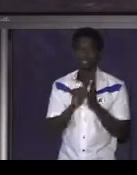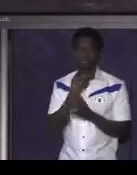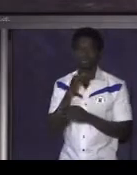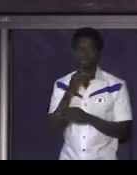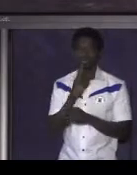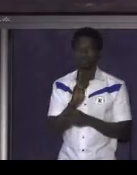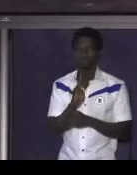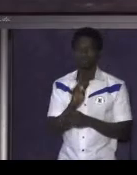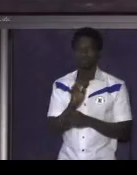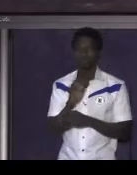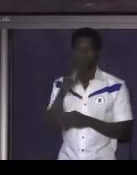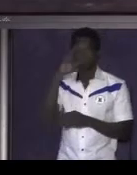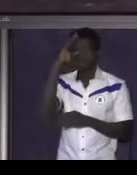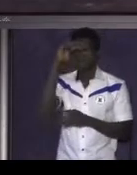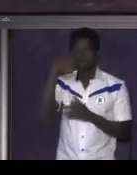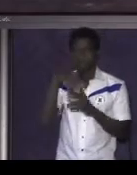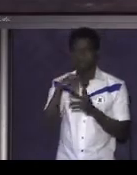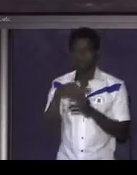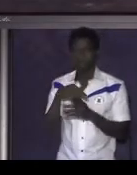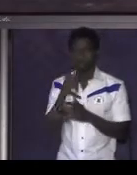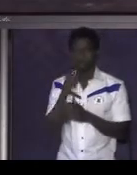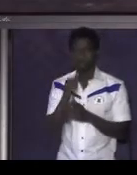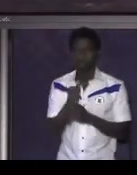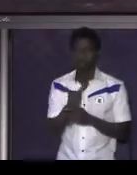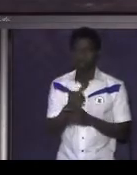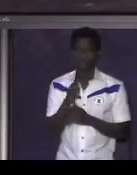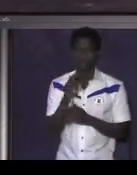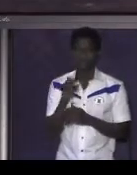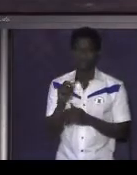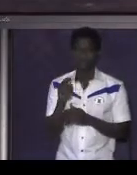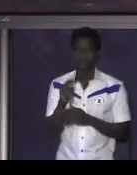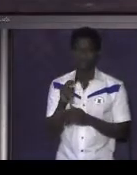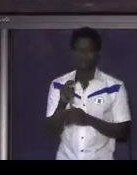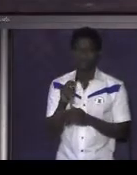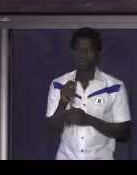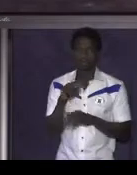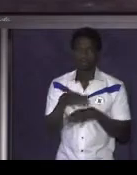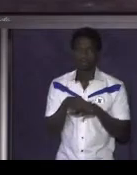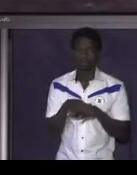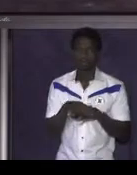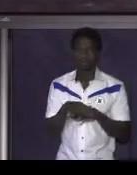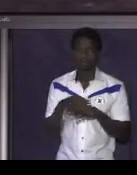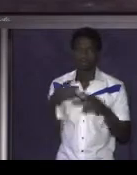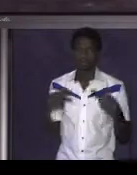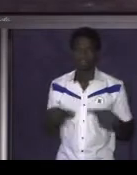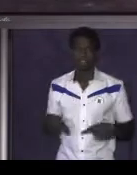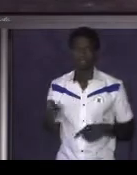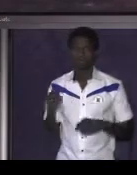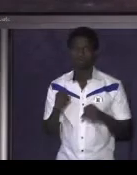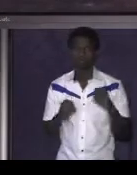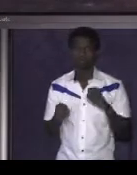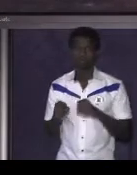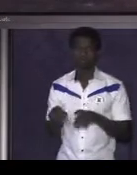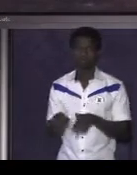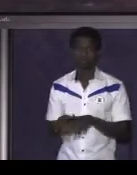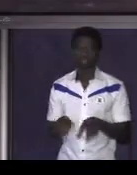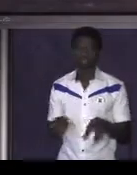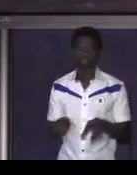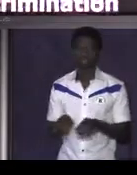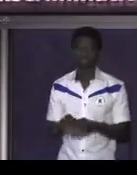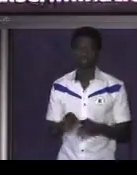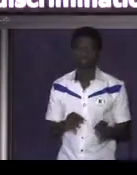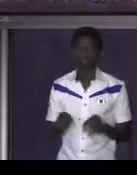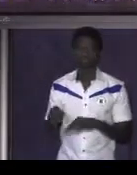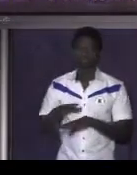a female based on physical, behavioral, and social differences. That is gender.